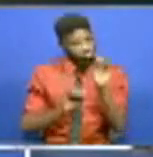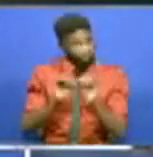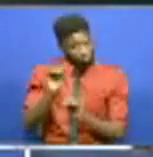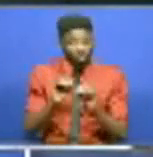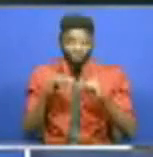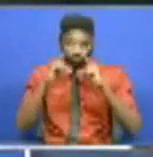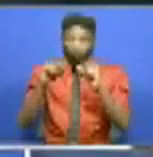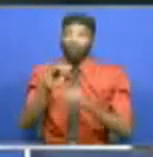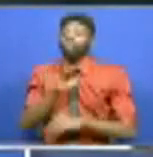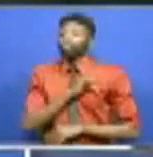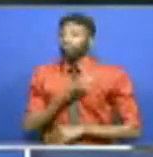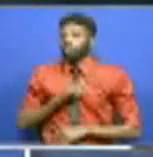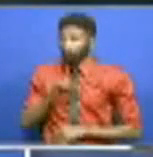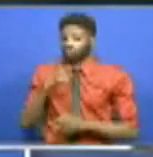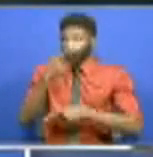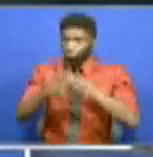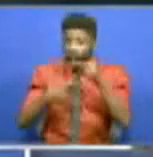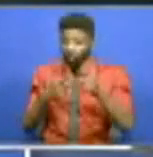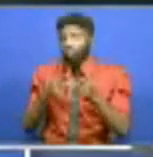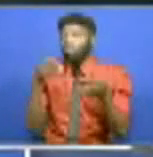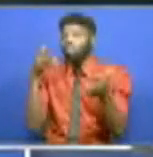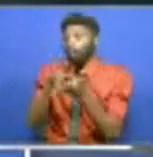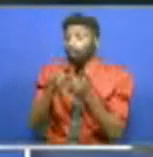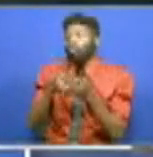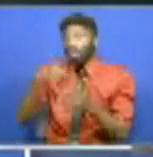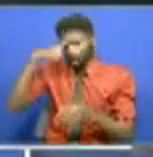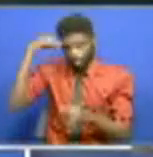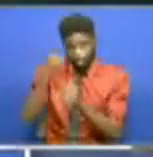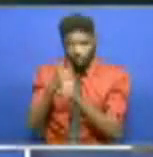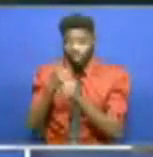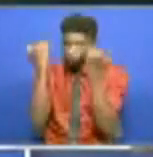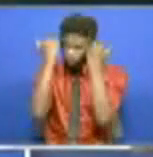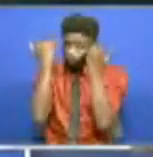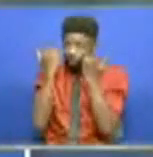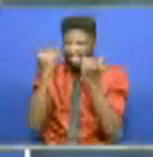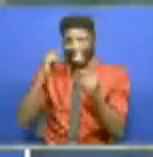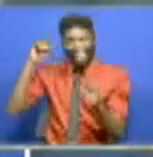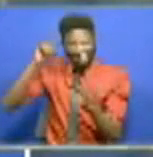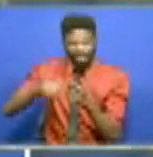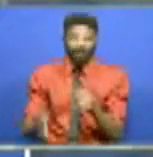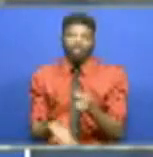since been stopped by Labour Court, were in the best interest of farmers.